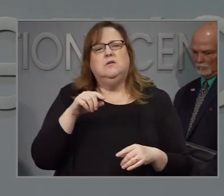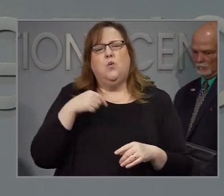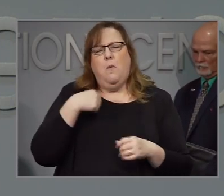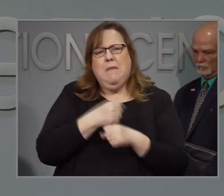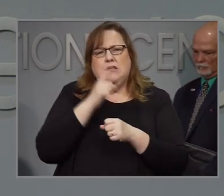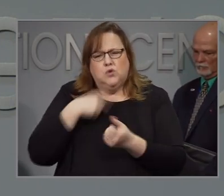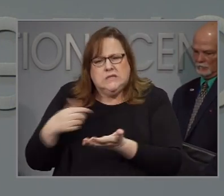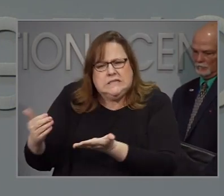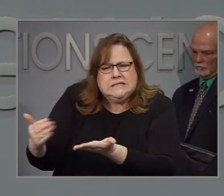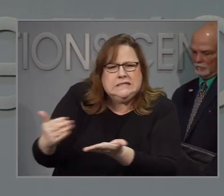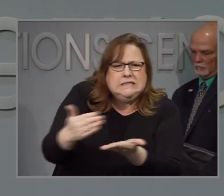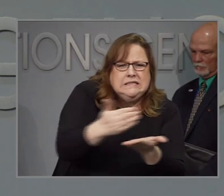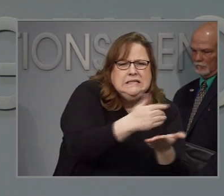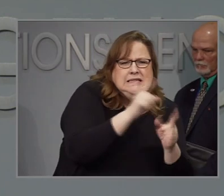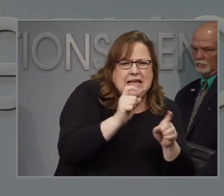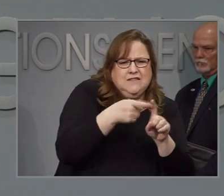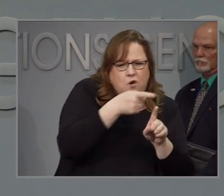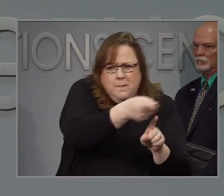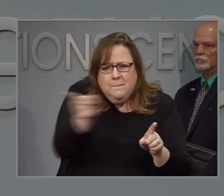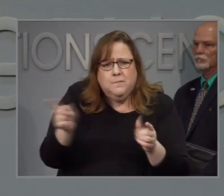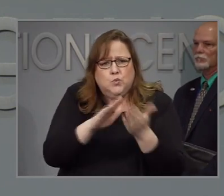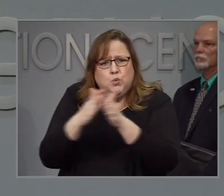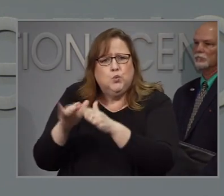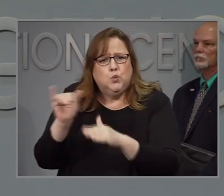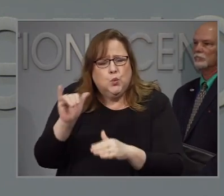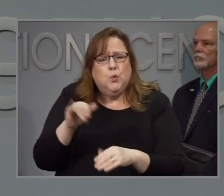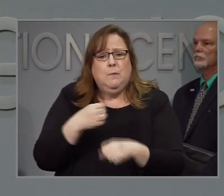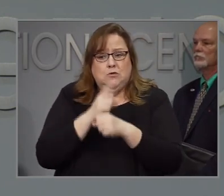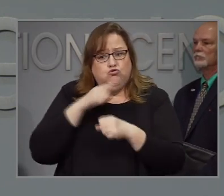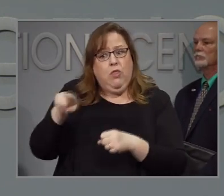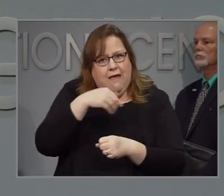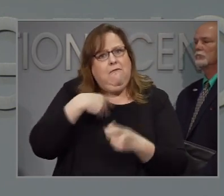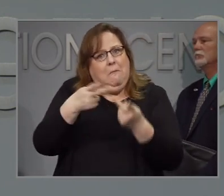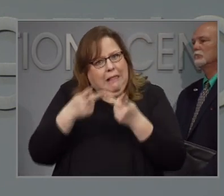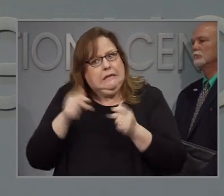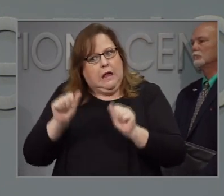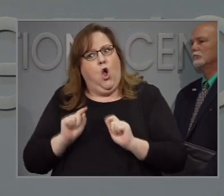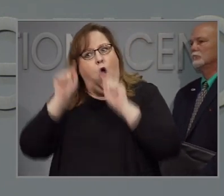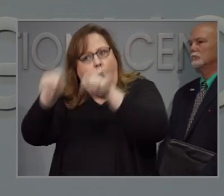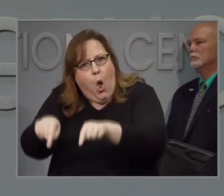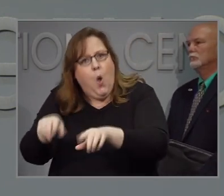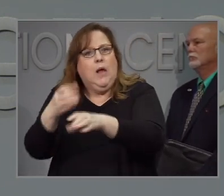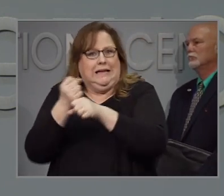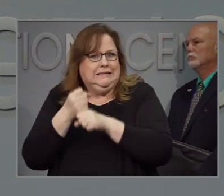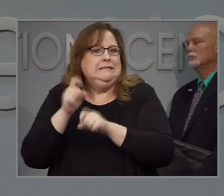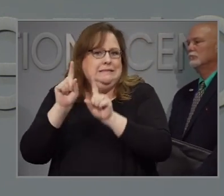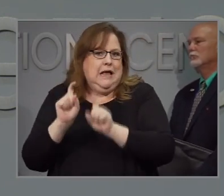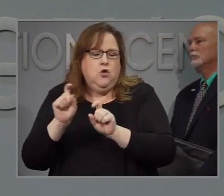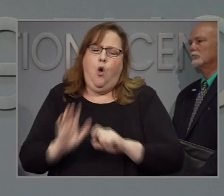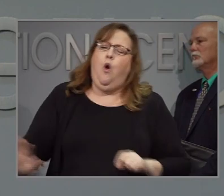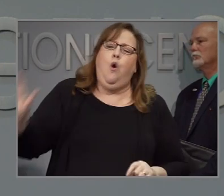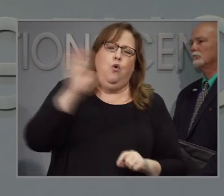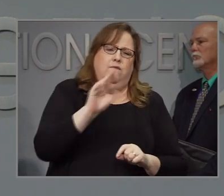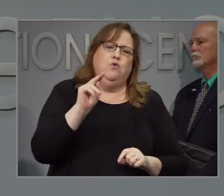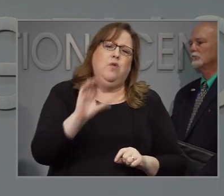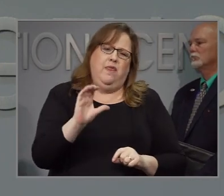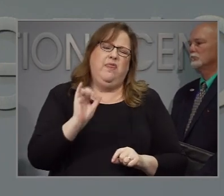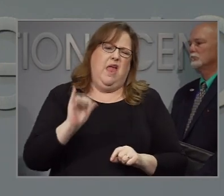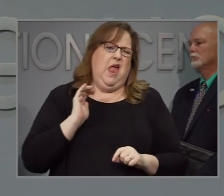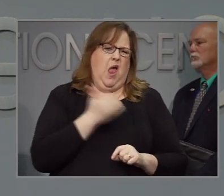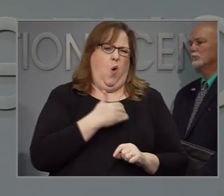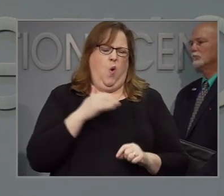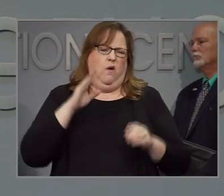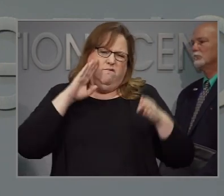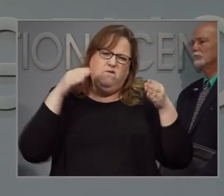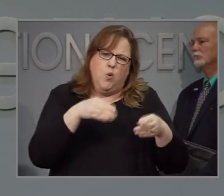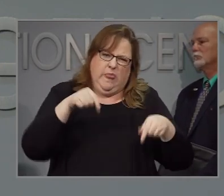are making sure all of our communities have access to testing all throughout North Carolina. So that's been a big focus for us this